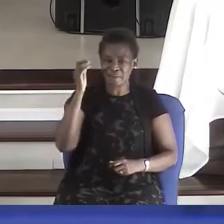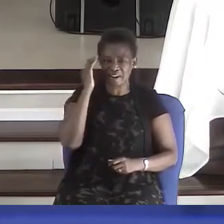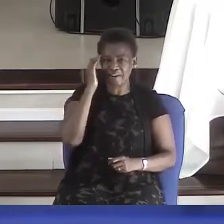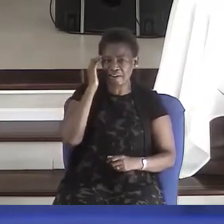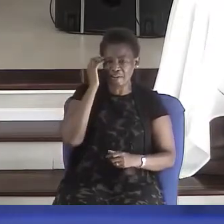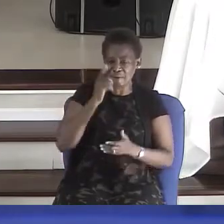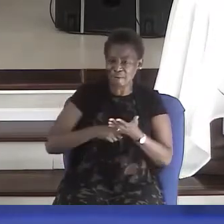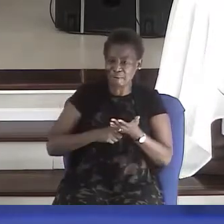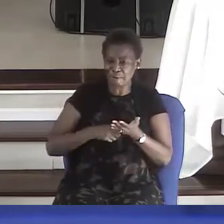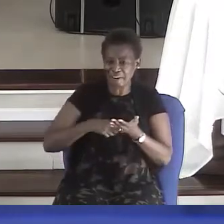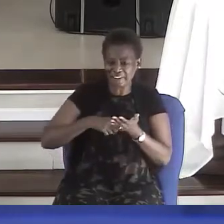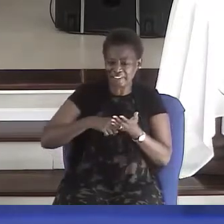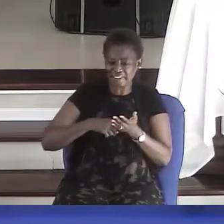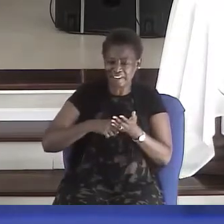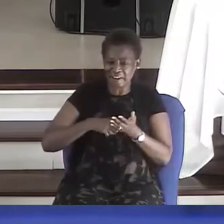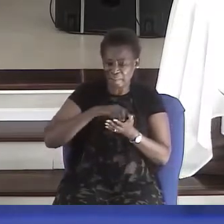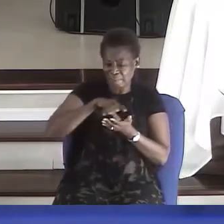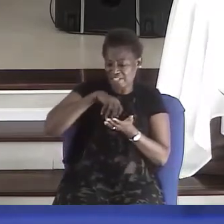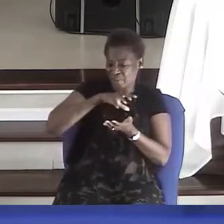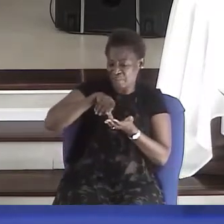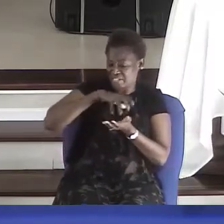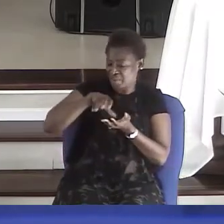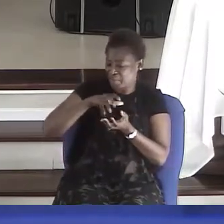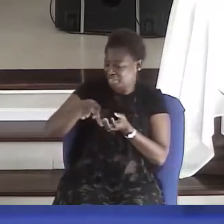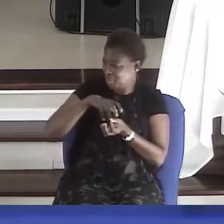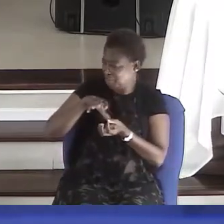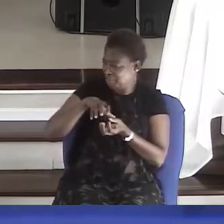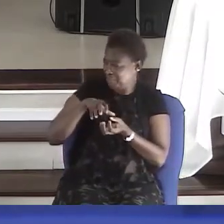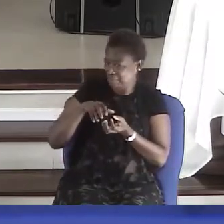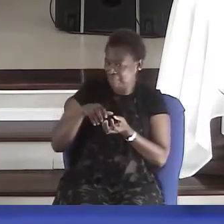of so many things mixed up to drink.